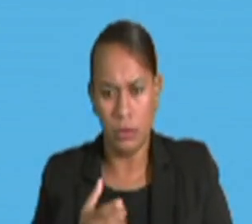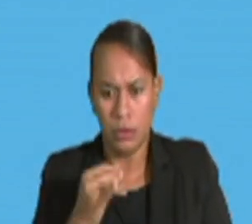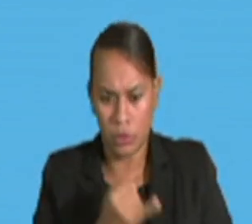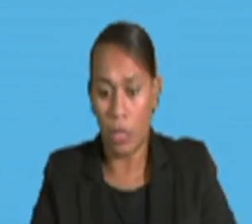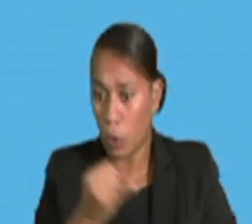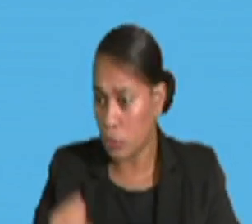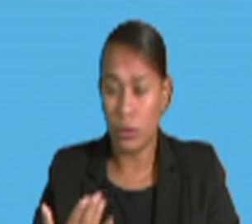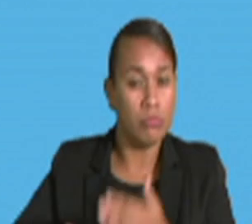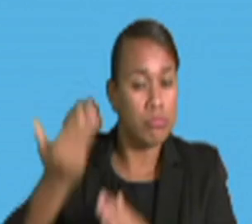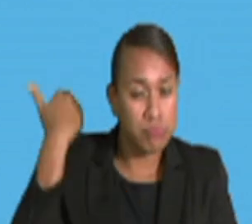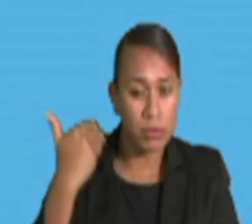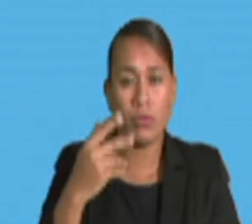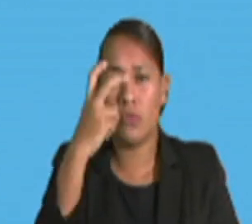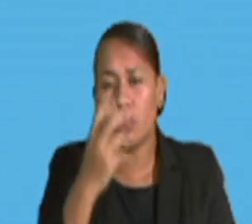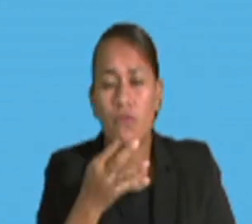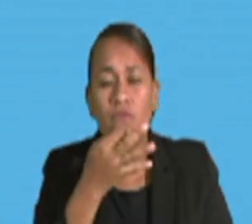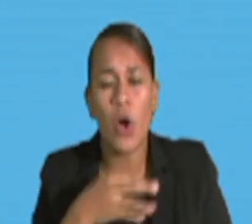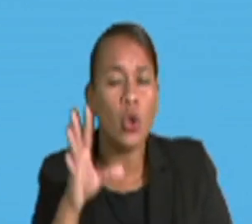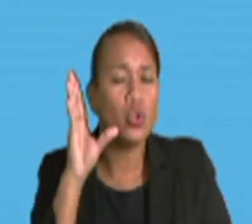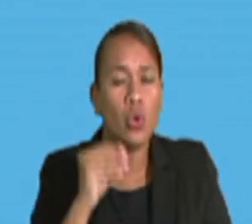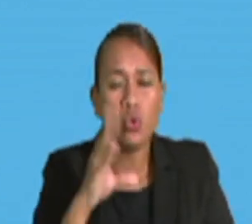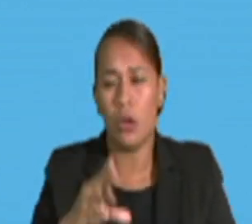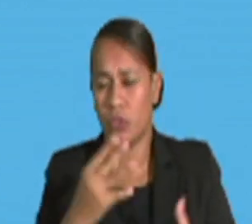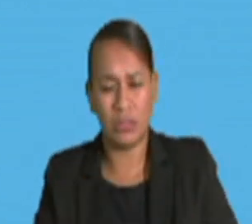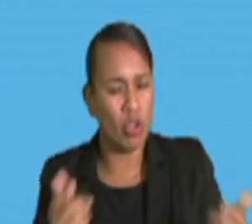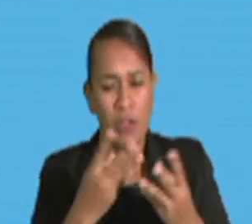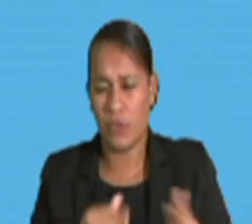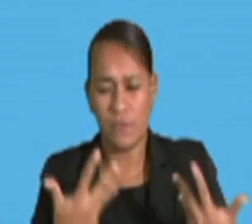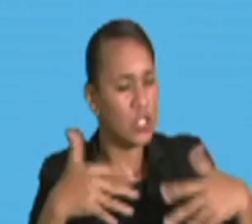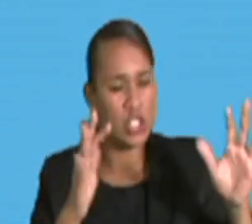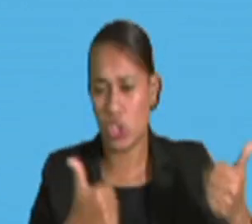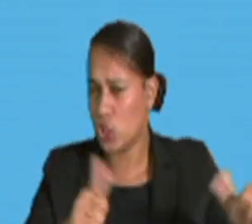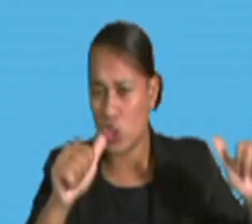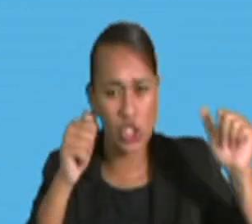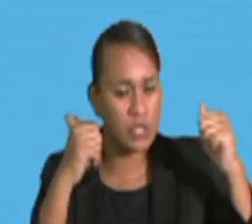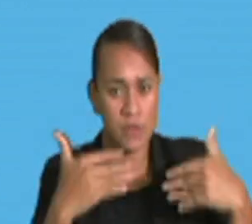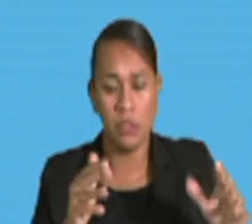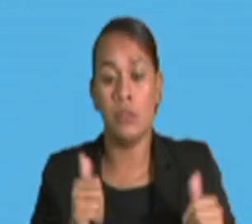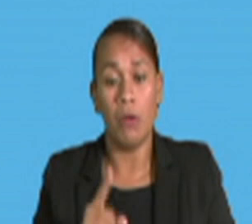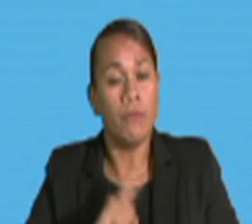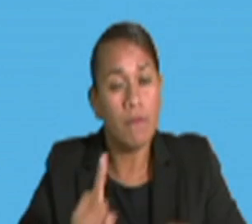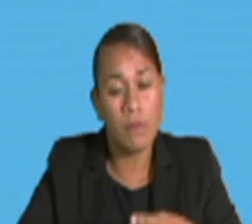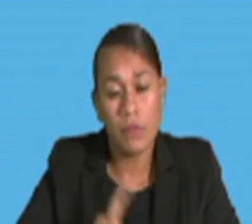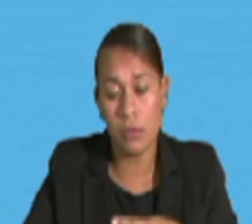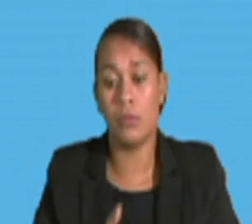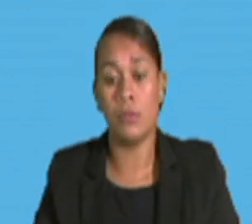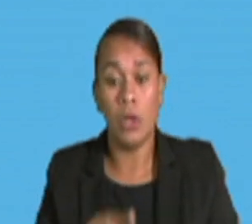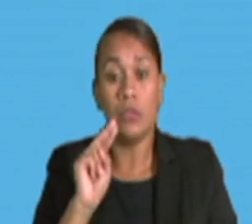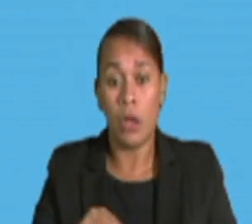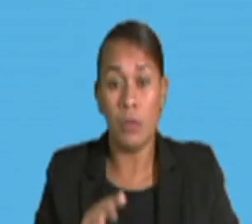shortage. However, the department has been issuing temporary travel documents, including emergency passports